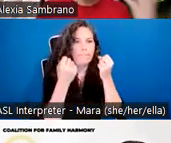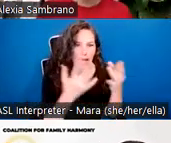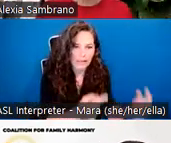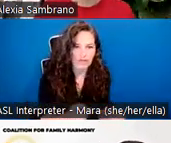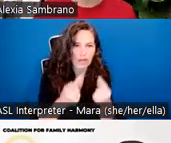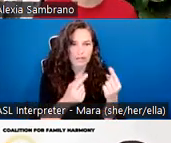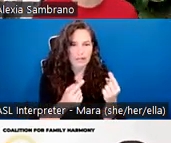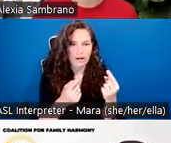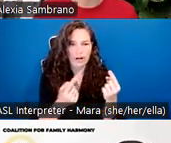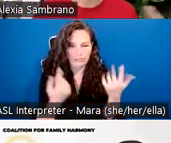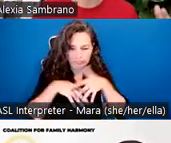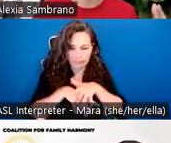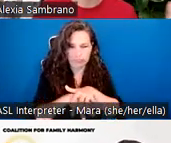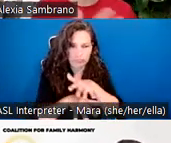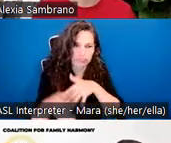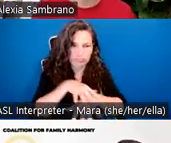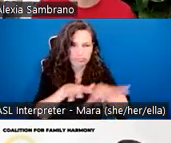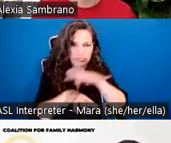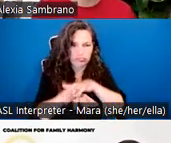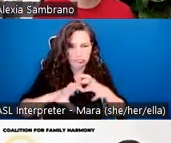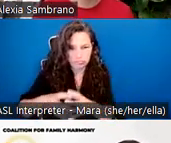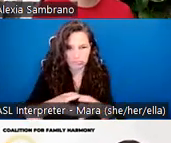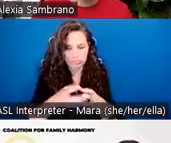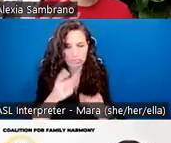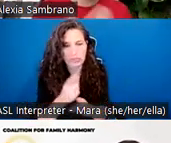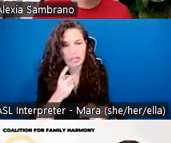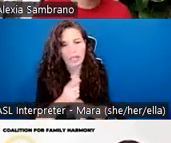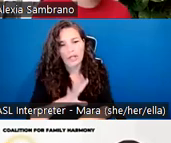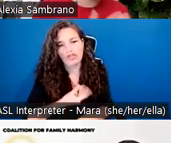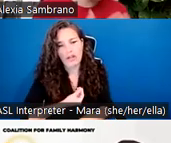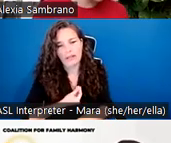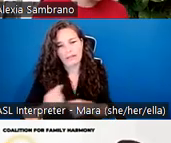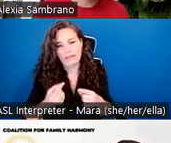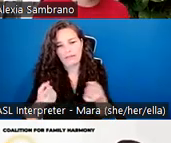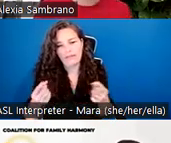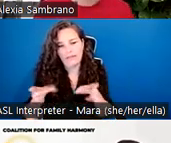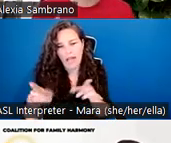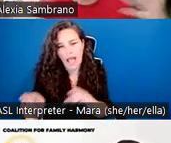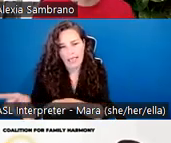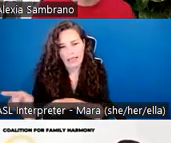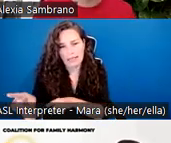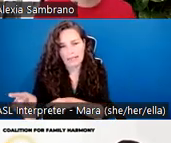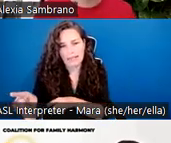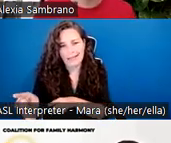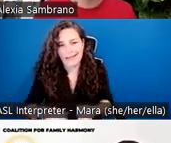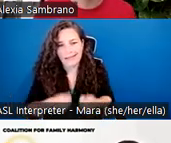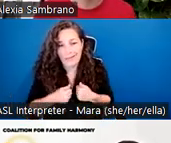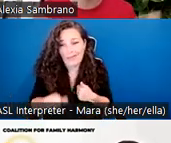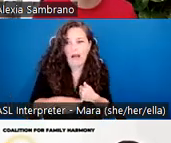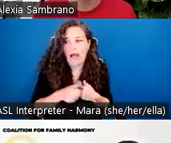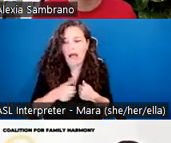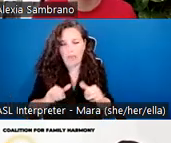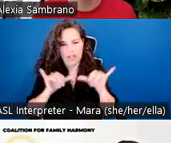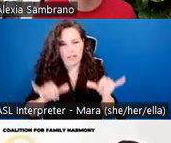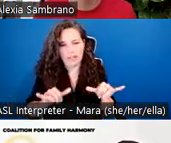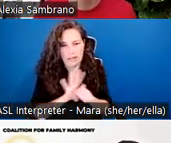can continue to emphasize is, right, trans violence exists and is compounded and compacted with other systems of oppression as well. So the